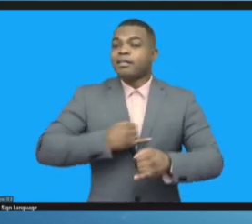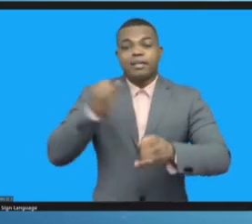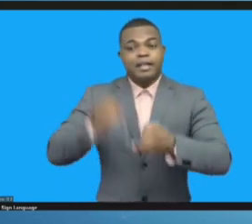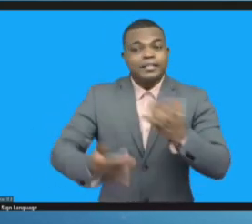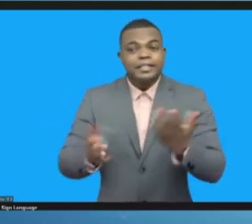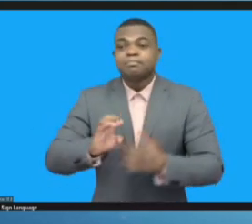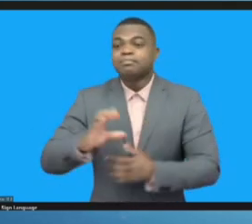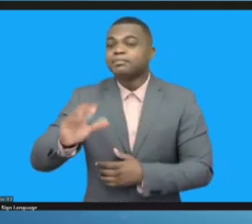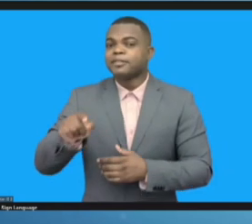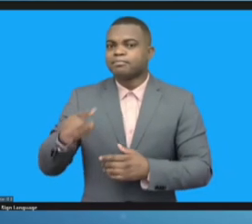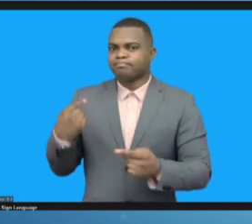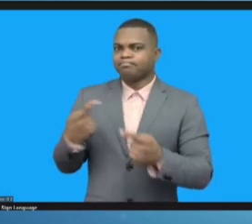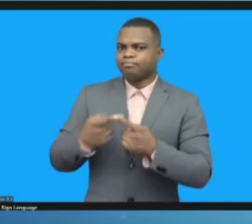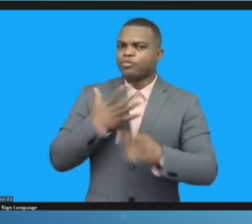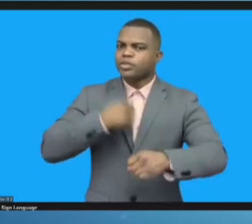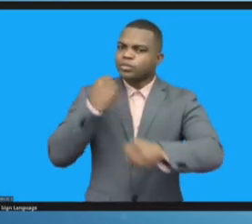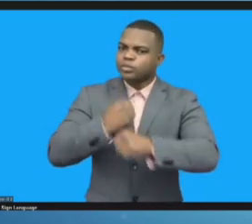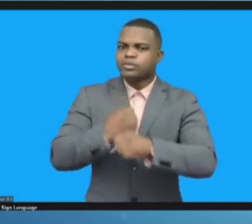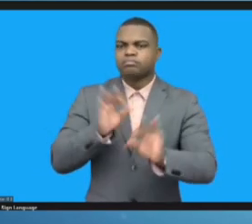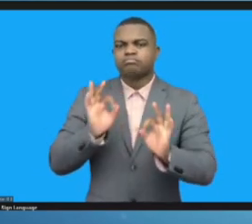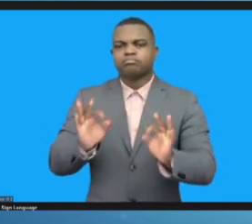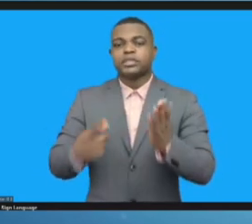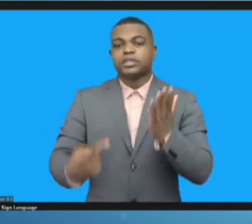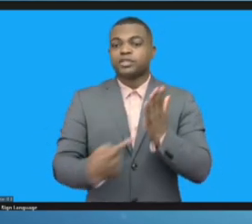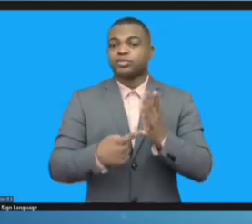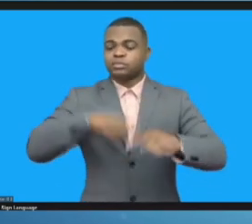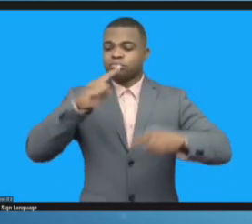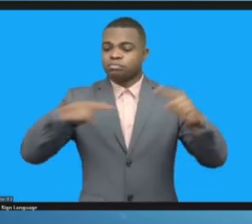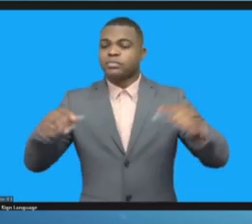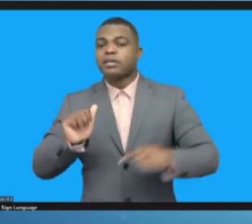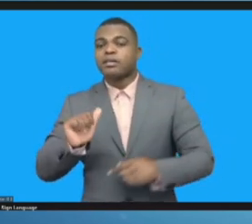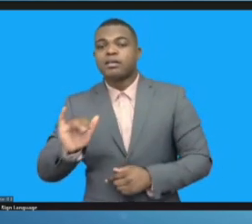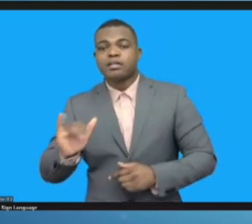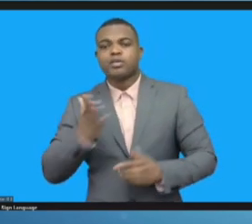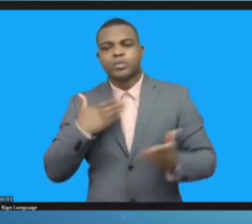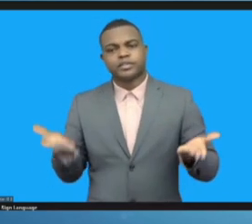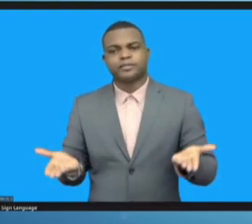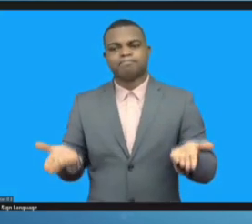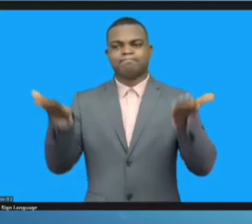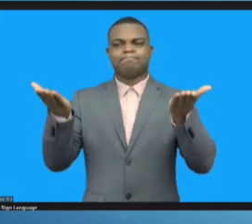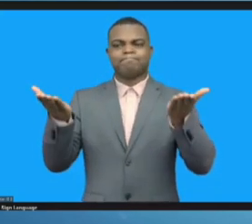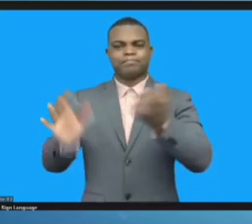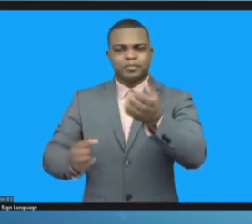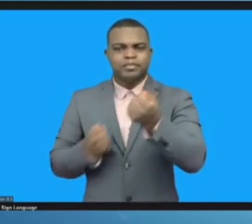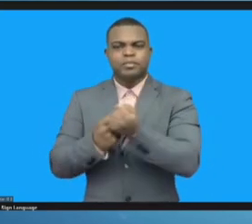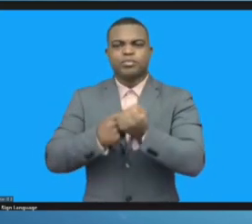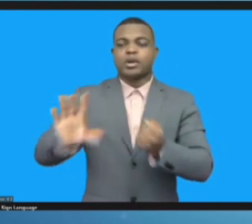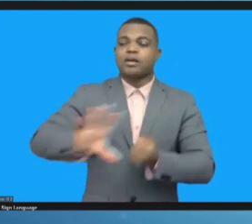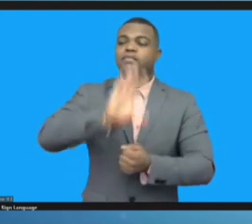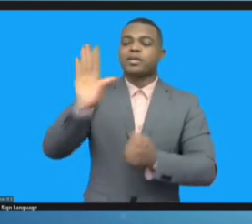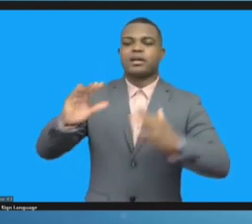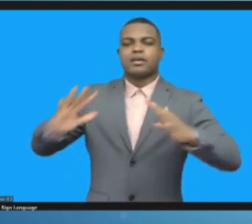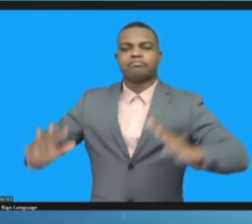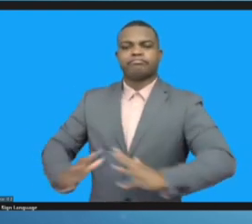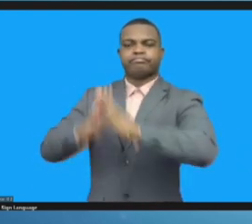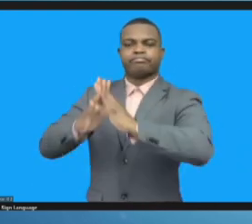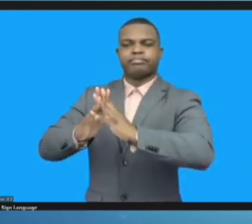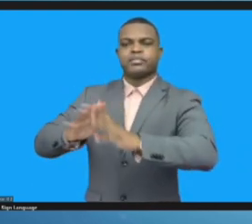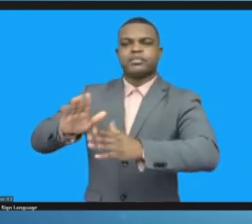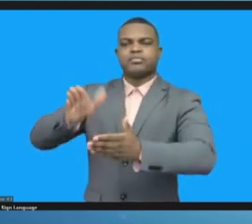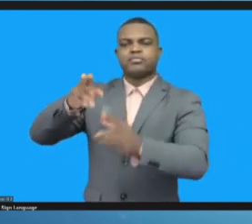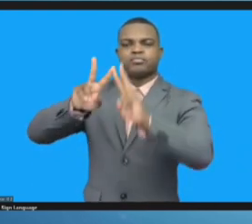was inaugurated in March 2022. Ladies and gentlemen, Your Excellencies, the questions remain: